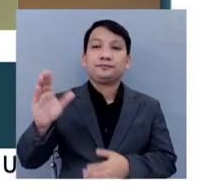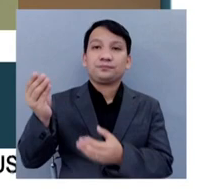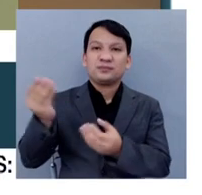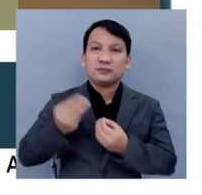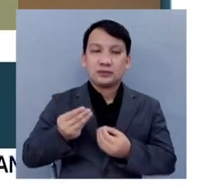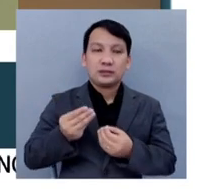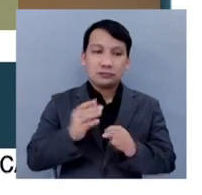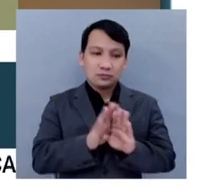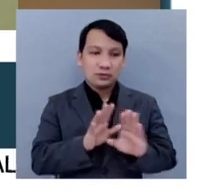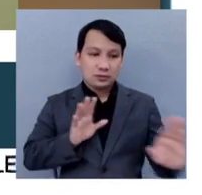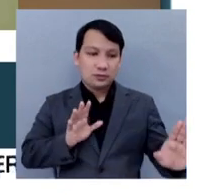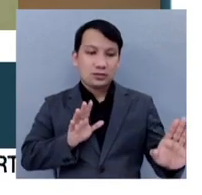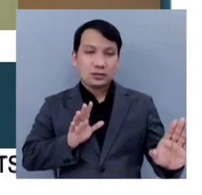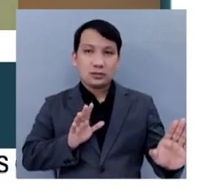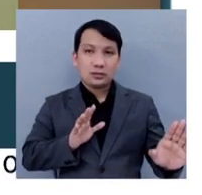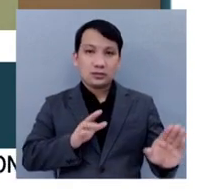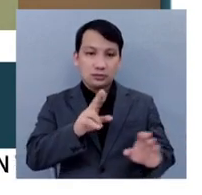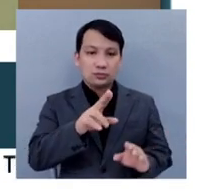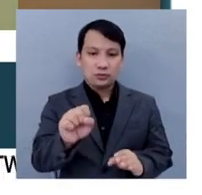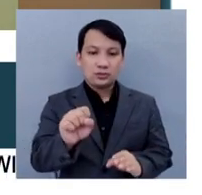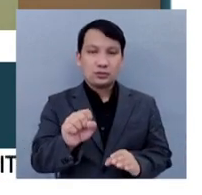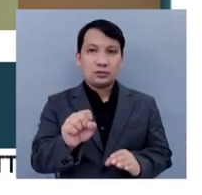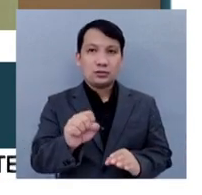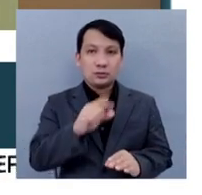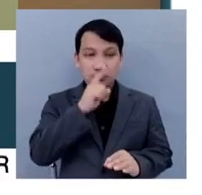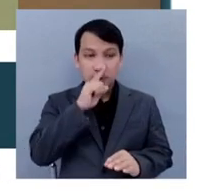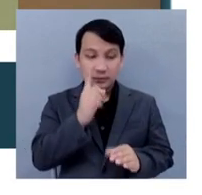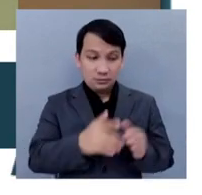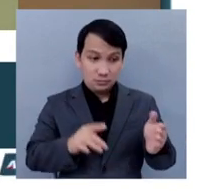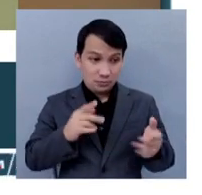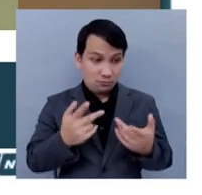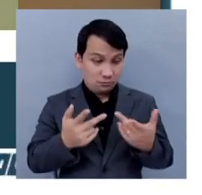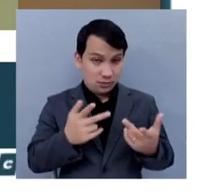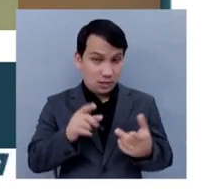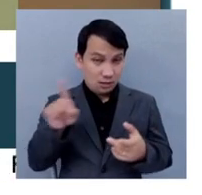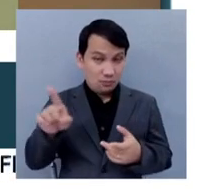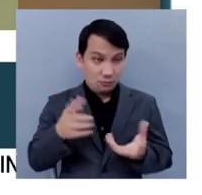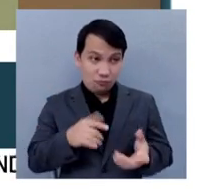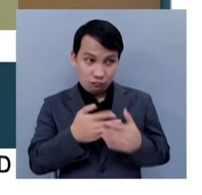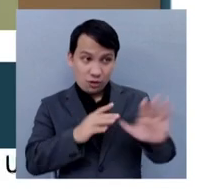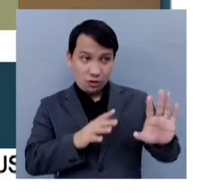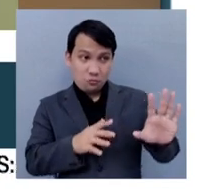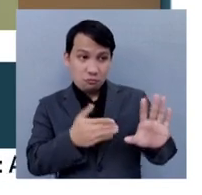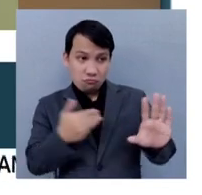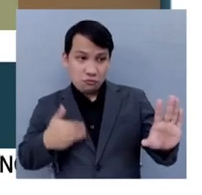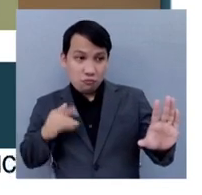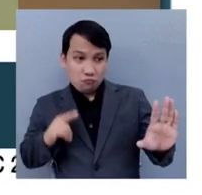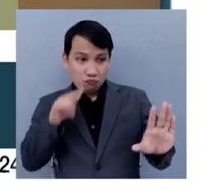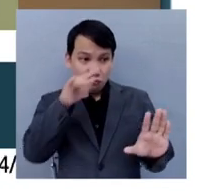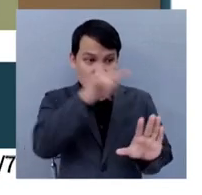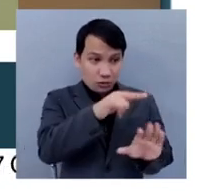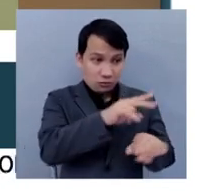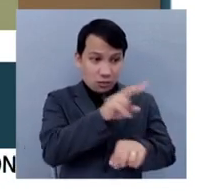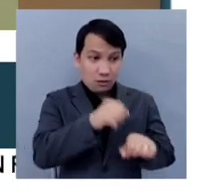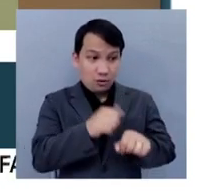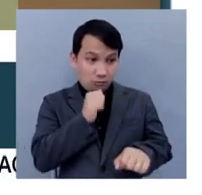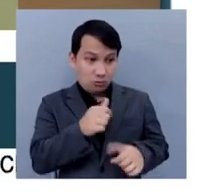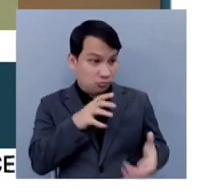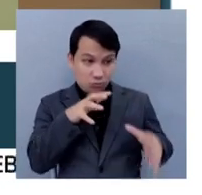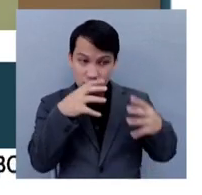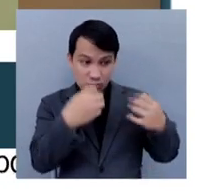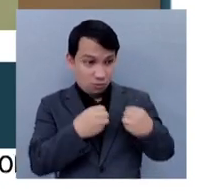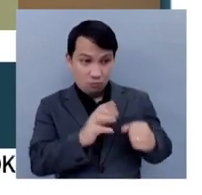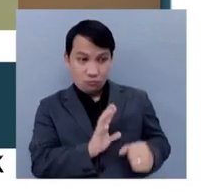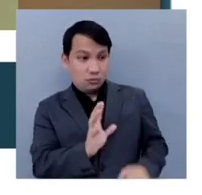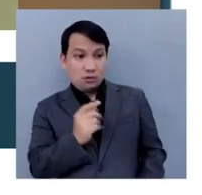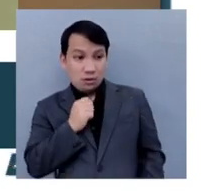immunity by the United States if and when he visits the United States, because he knows that these cases are pending, and not only these